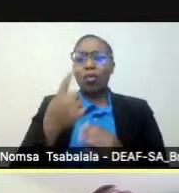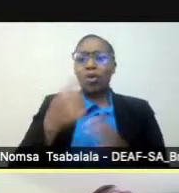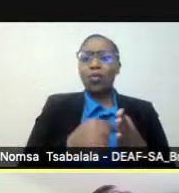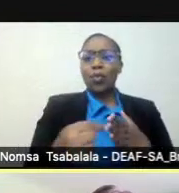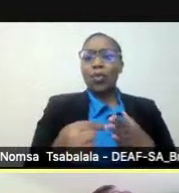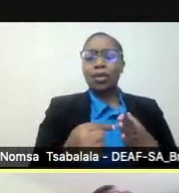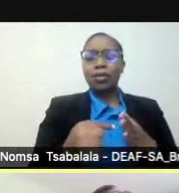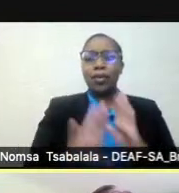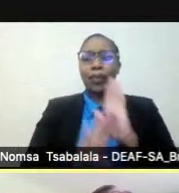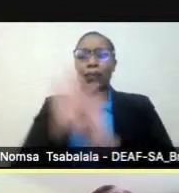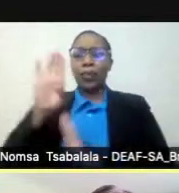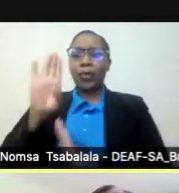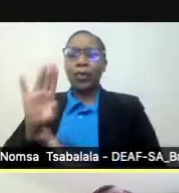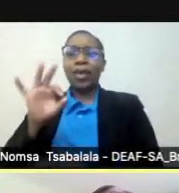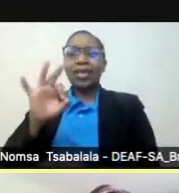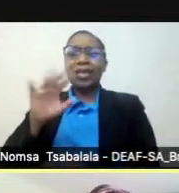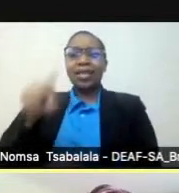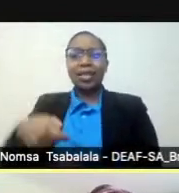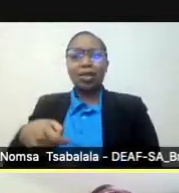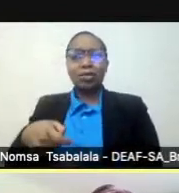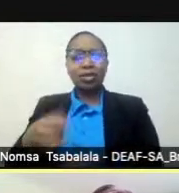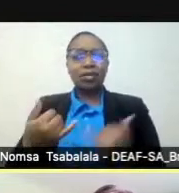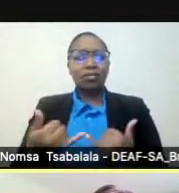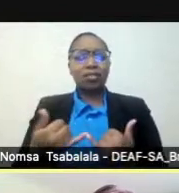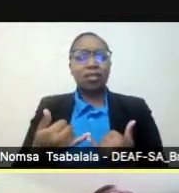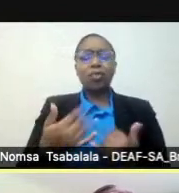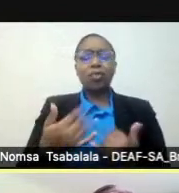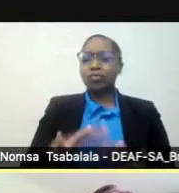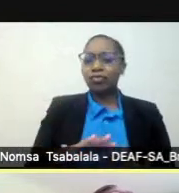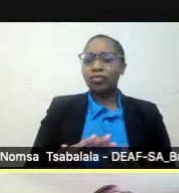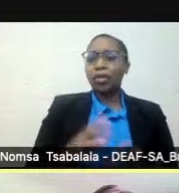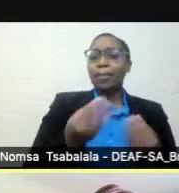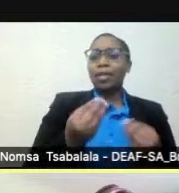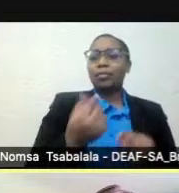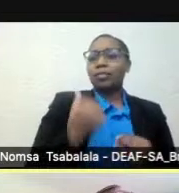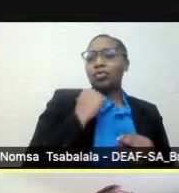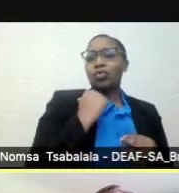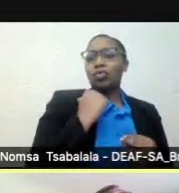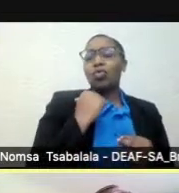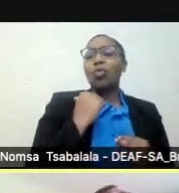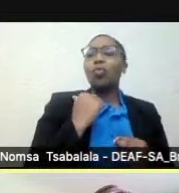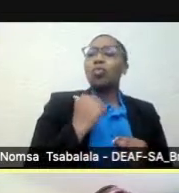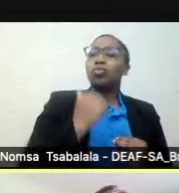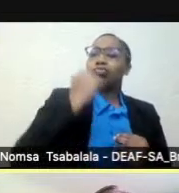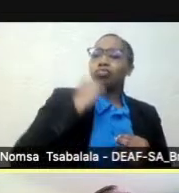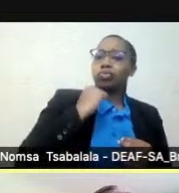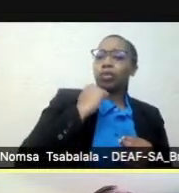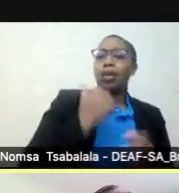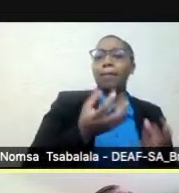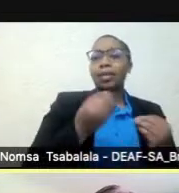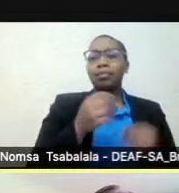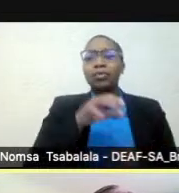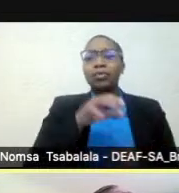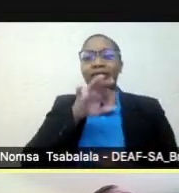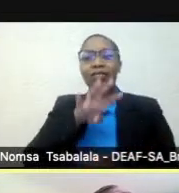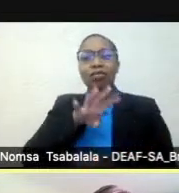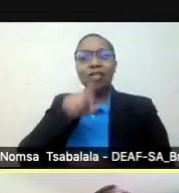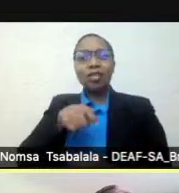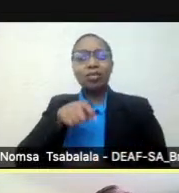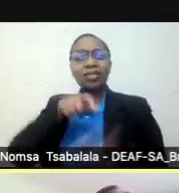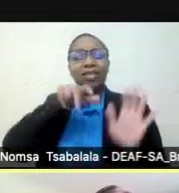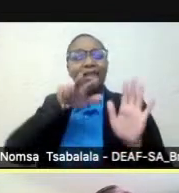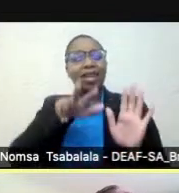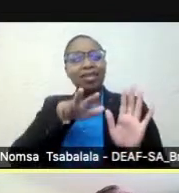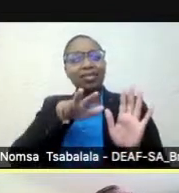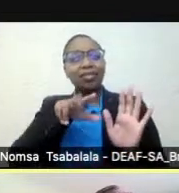was 4,814. And I think because it's not, and we've seen this rapid increase in the last 2 days, which is really going to push